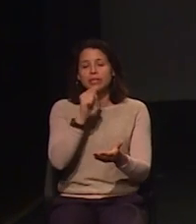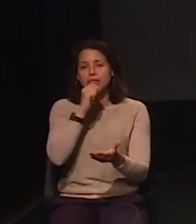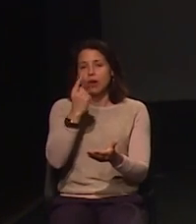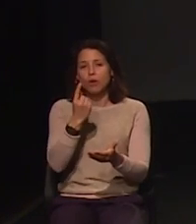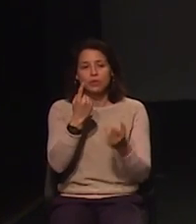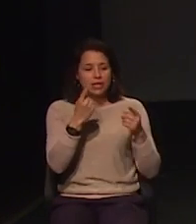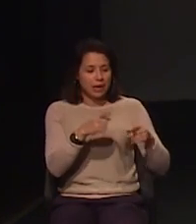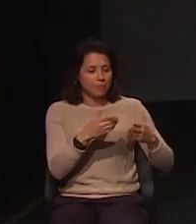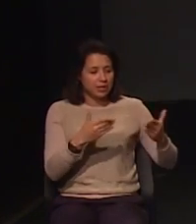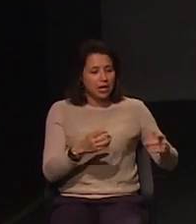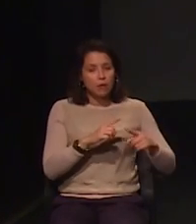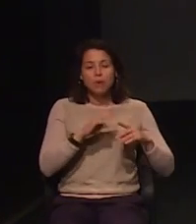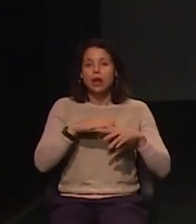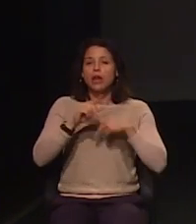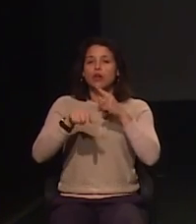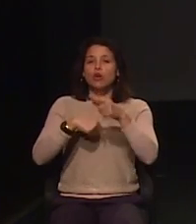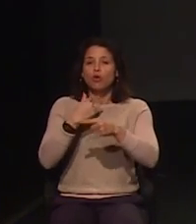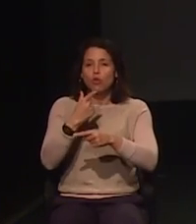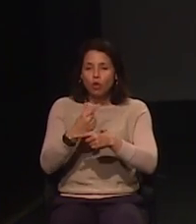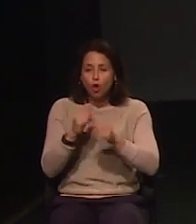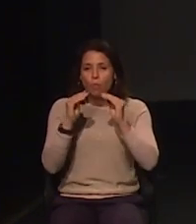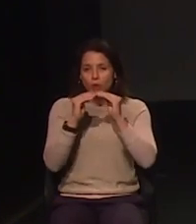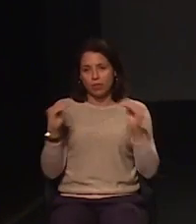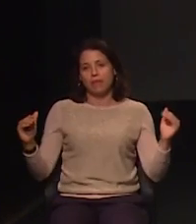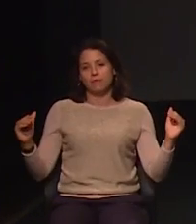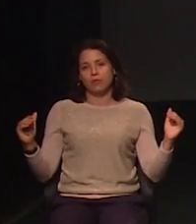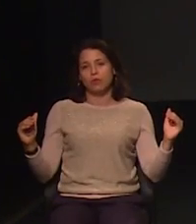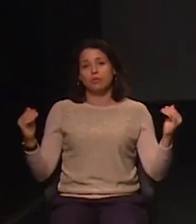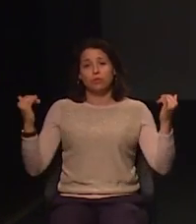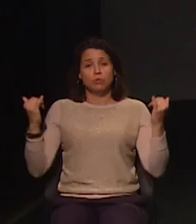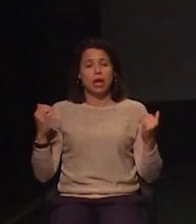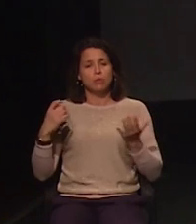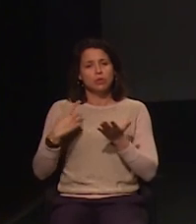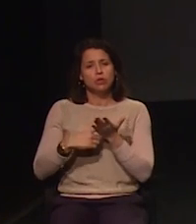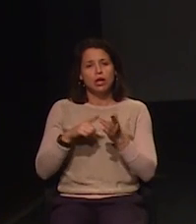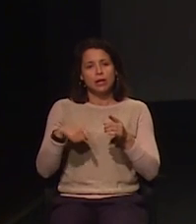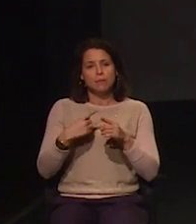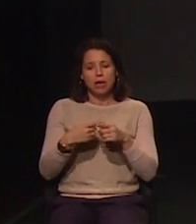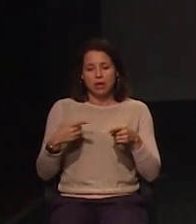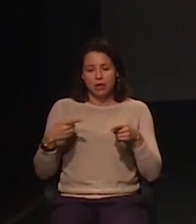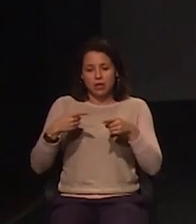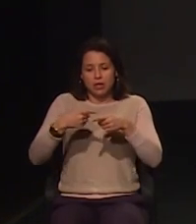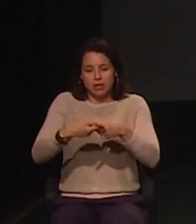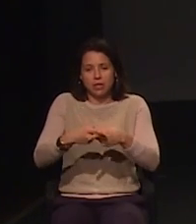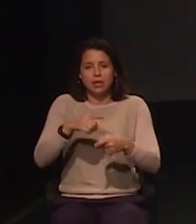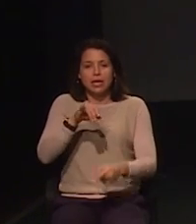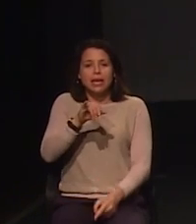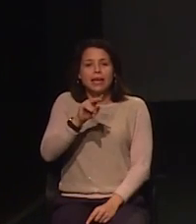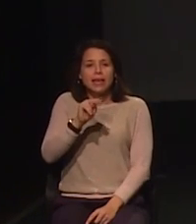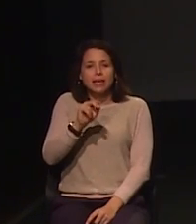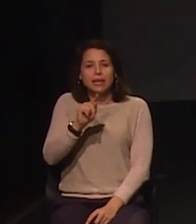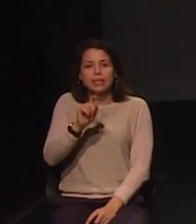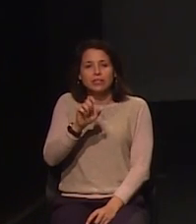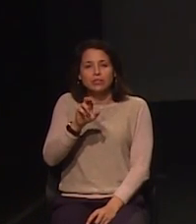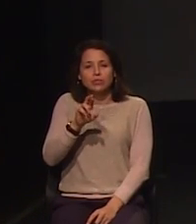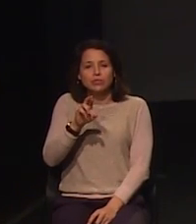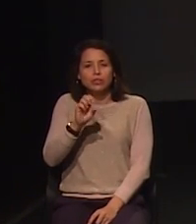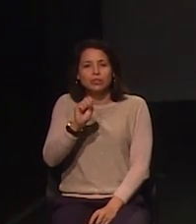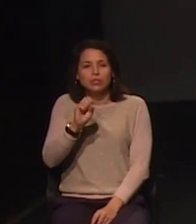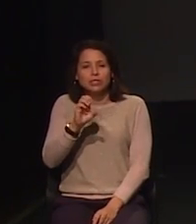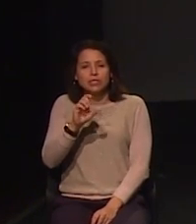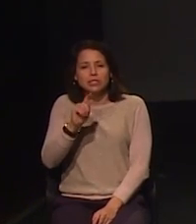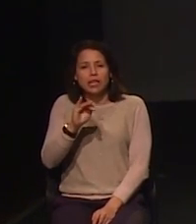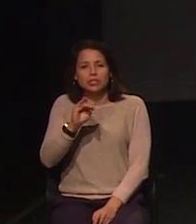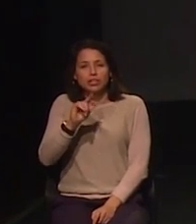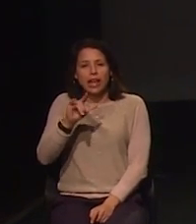is intersectionality, right? And so I'd like to ask the specialist to share with us her thoughts around how